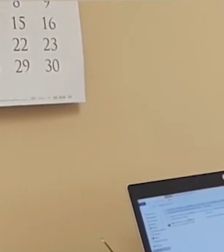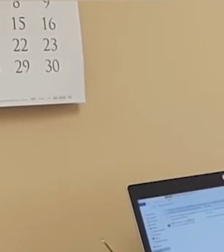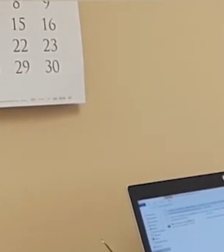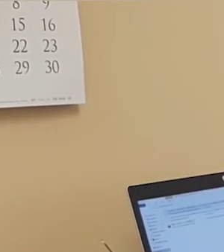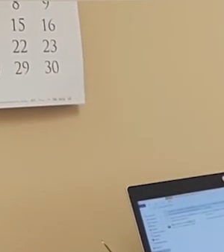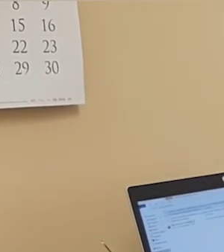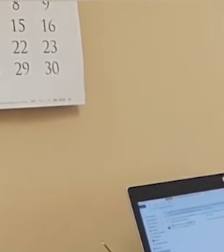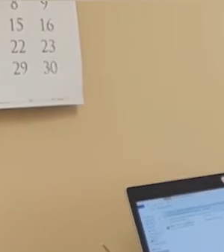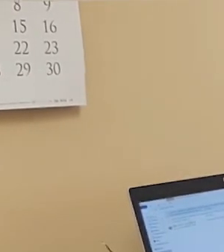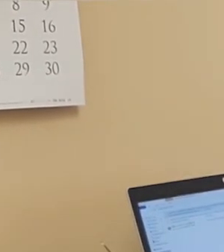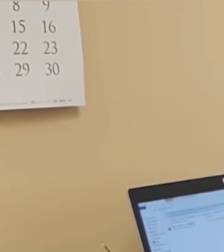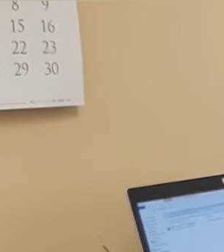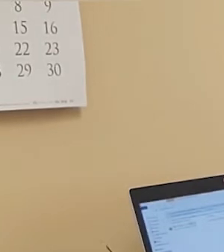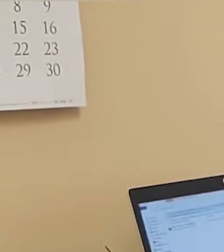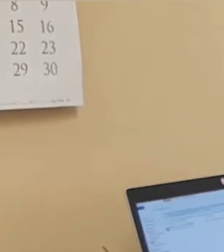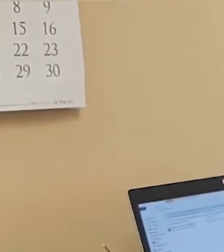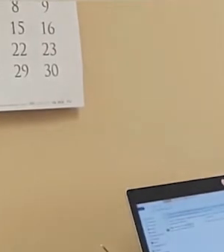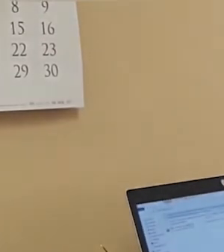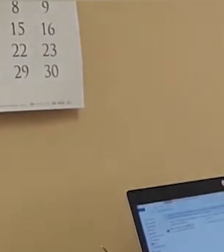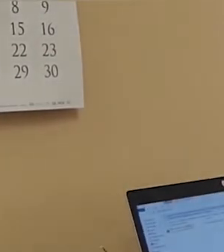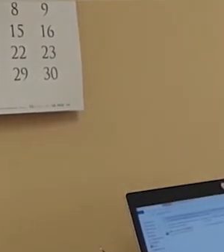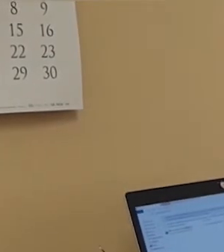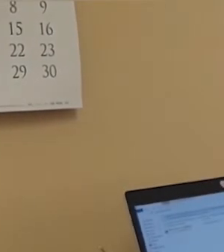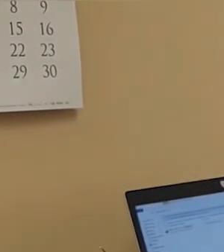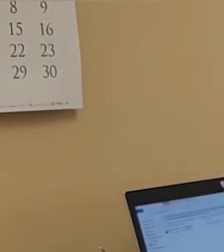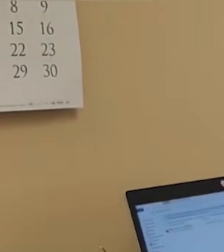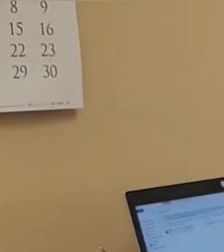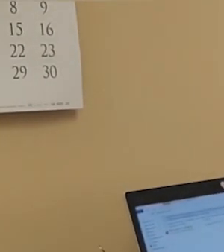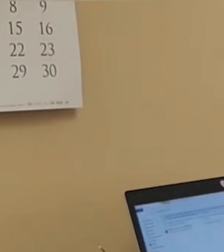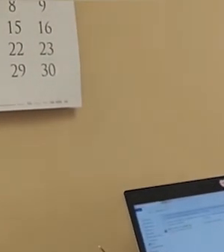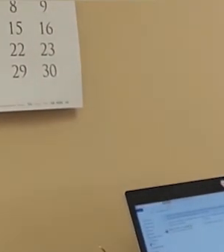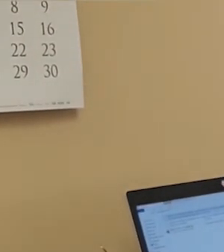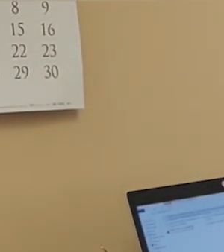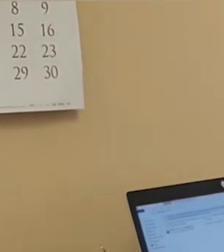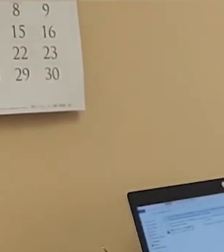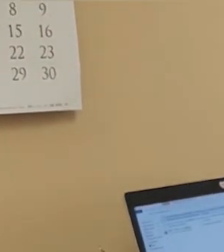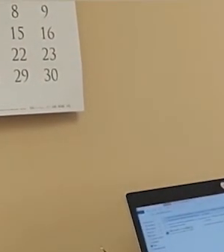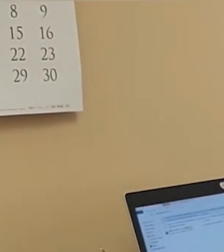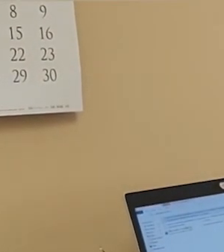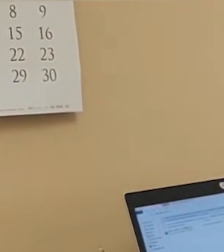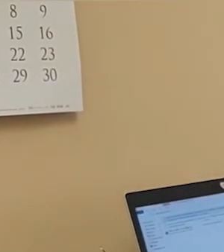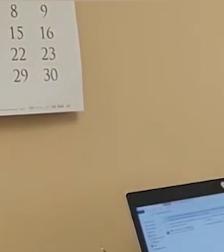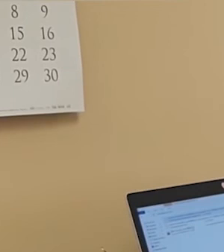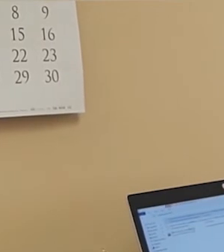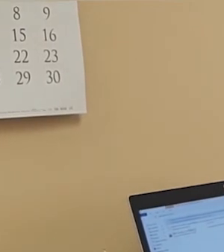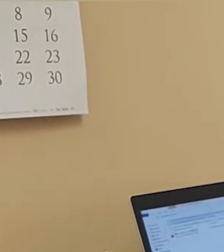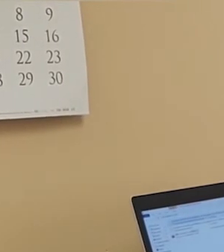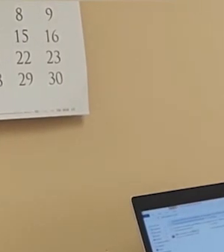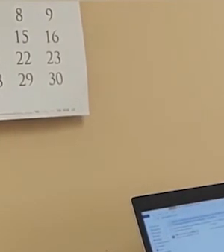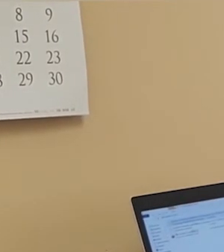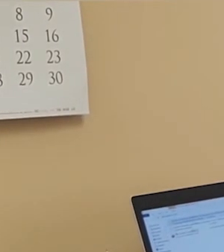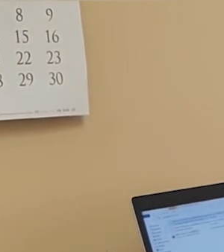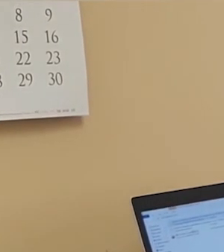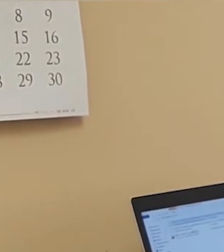on a Monday or the next Friday after collection. We do this in this